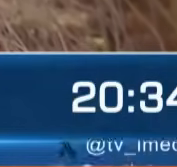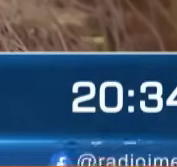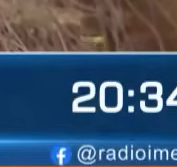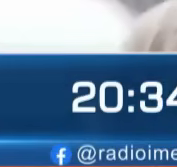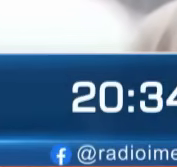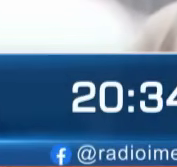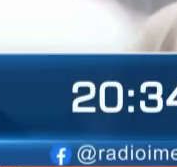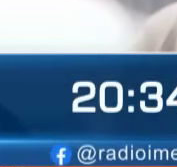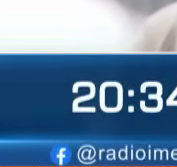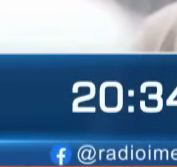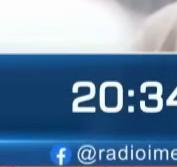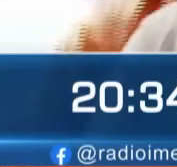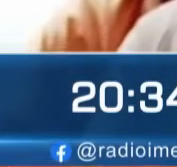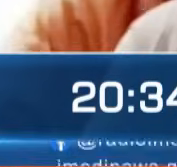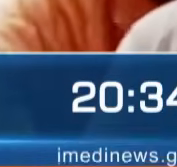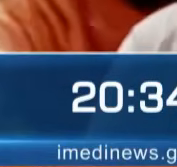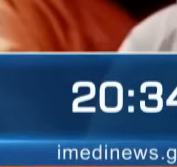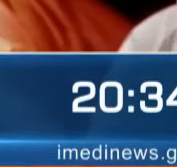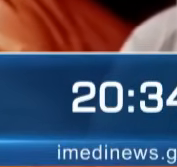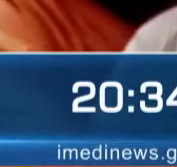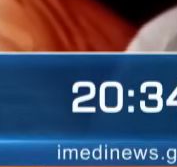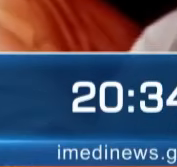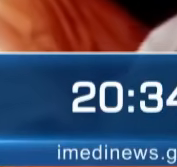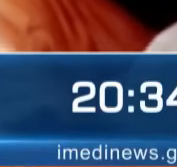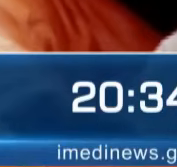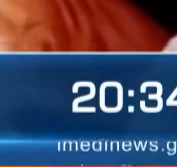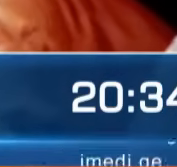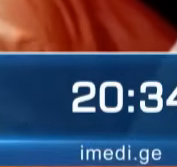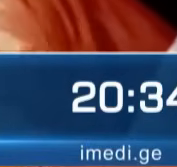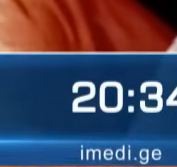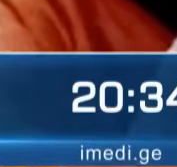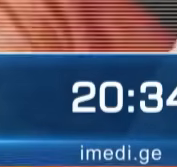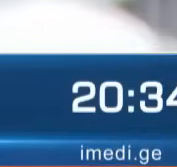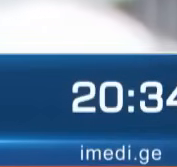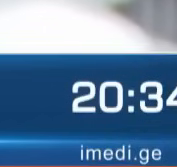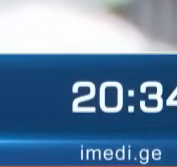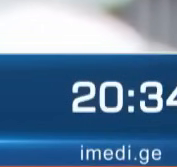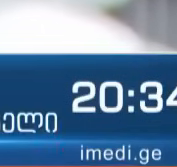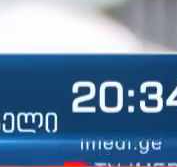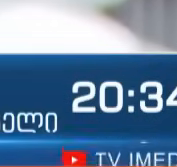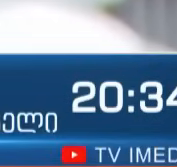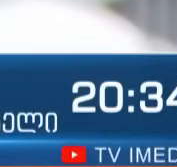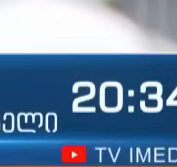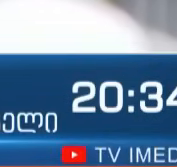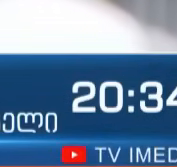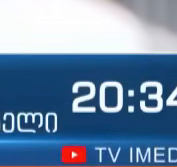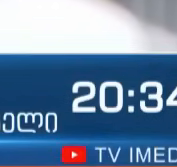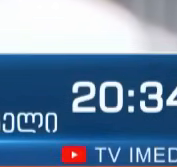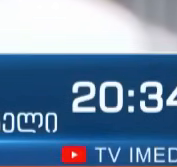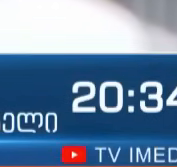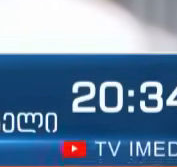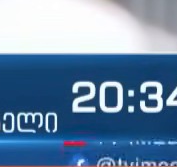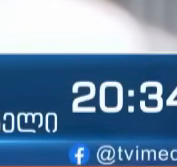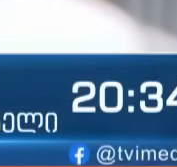Gaiwanes. Identificere Bulia, Hoyla Gardas Lili. Amos Nobilia, Android Twist,